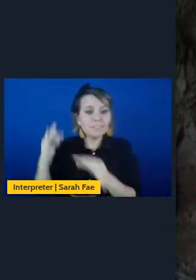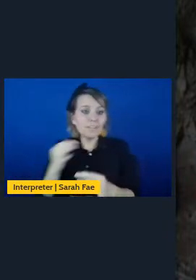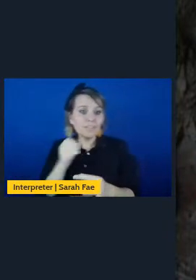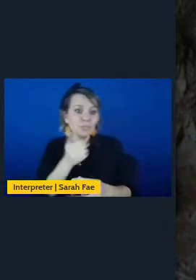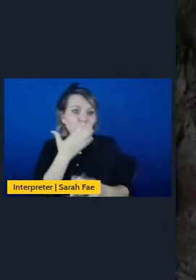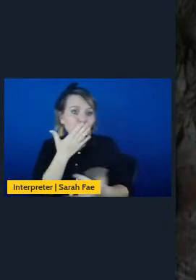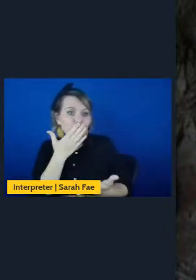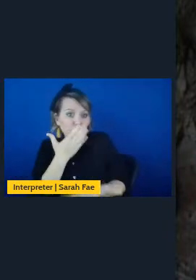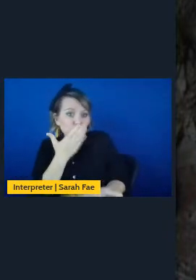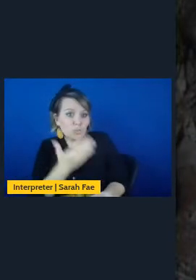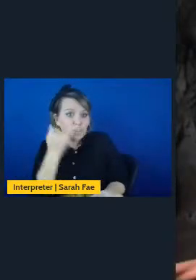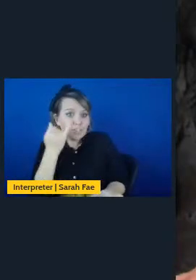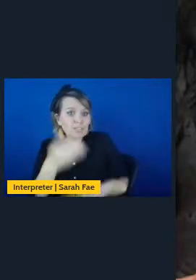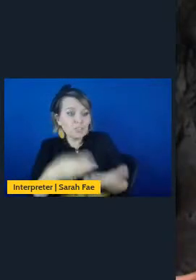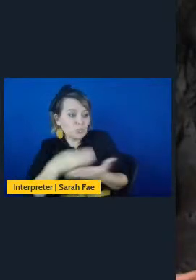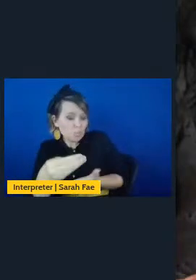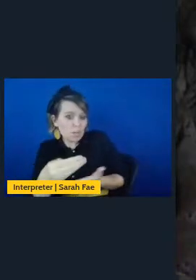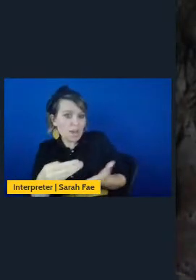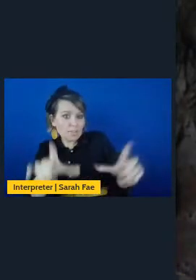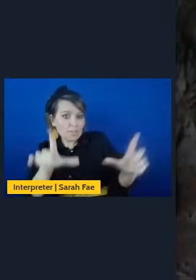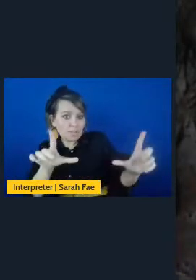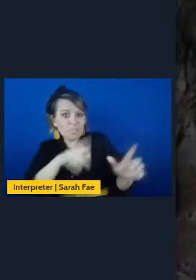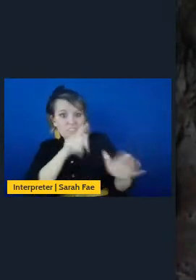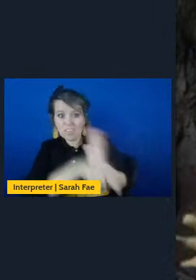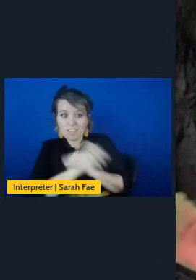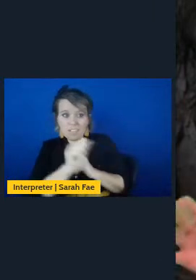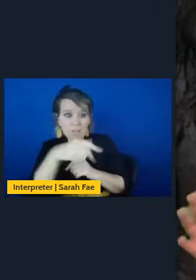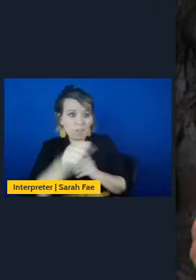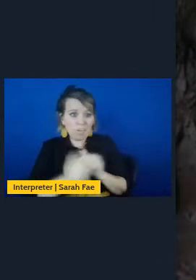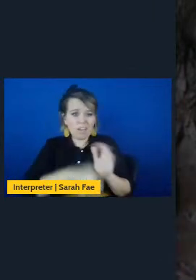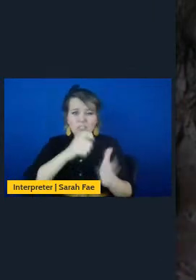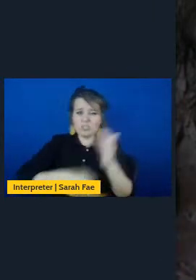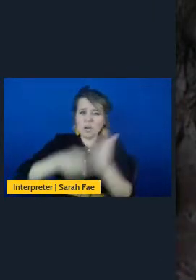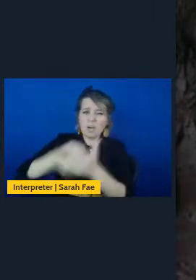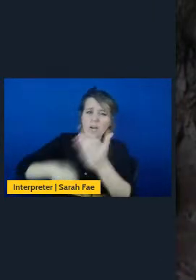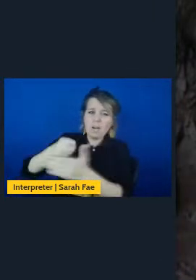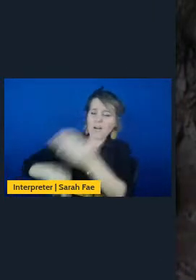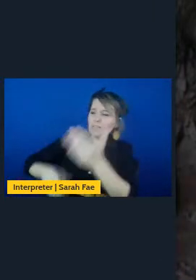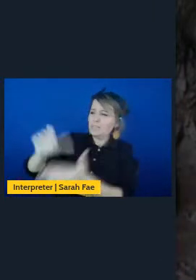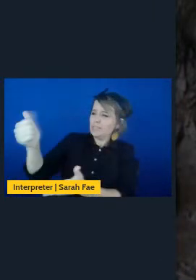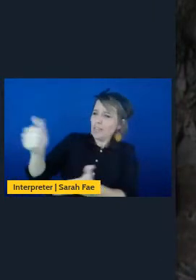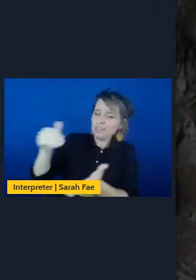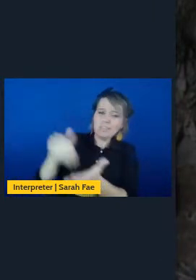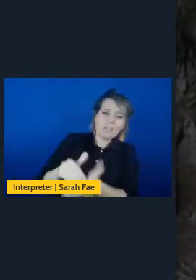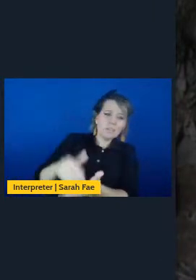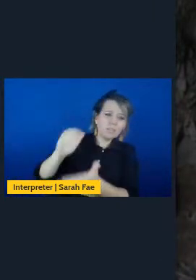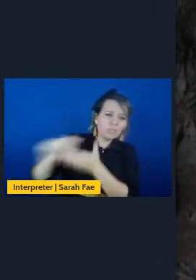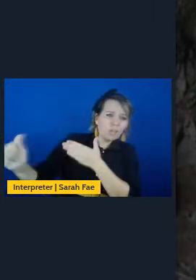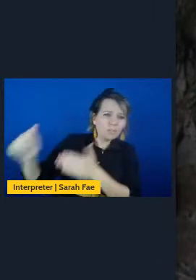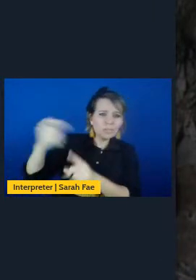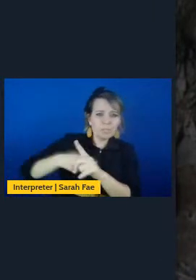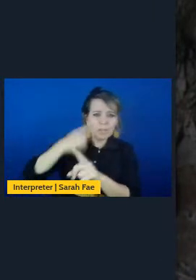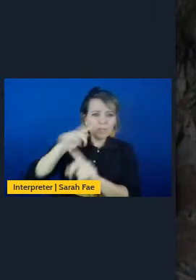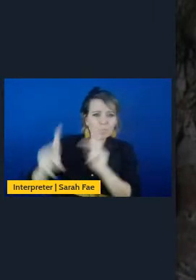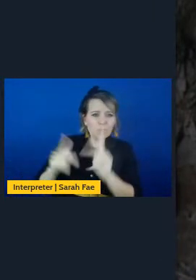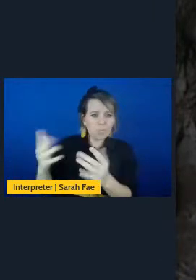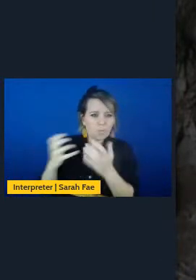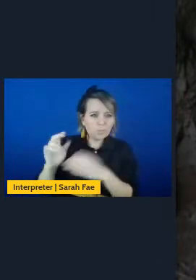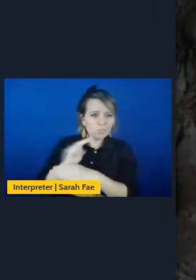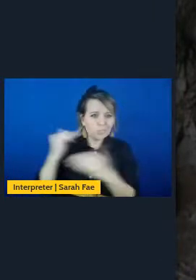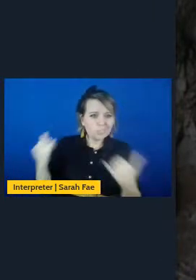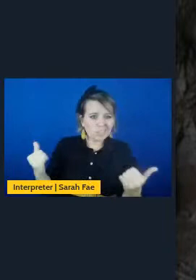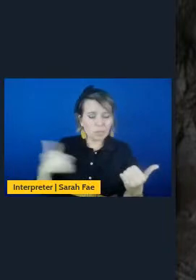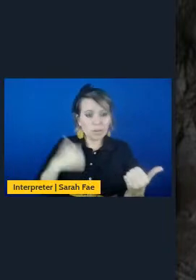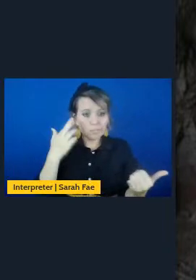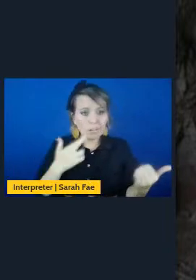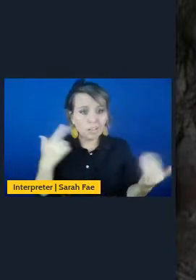buy the platform, kill its API, charge tens of thousands of dollars a month for people who want to use it now, and I realized